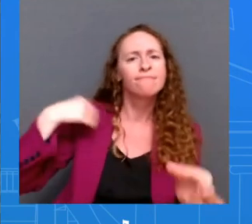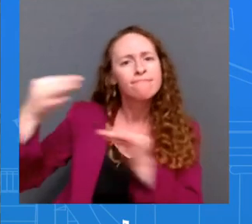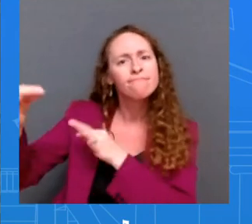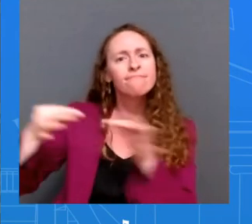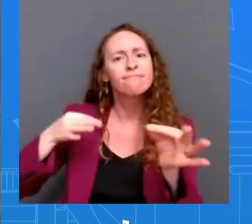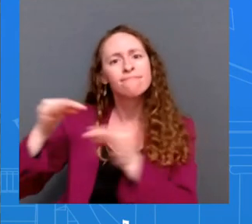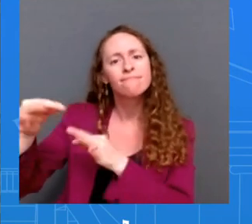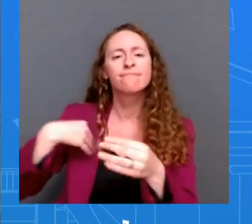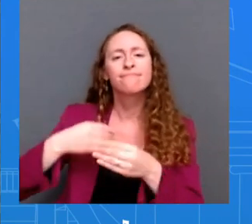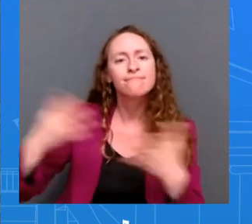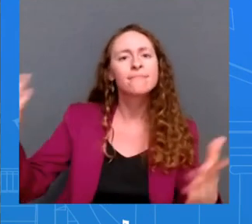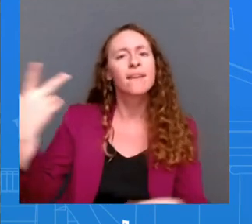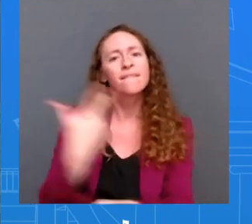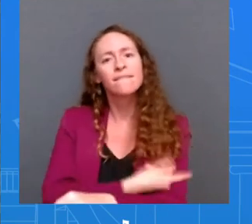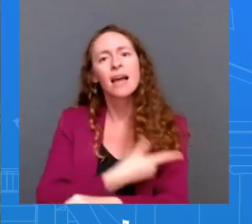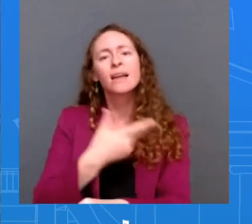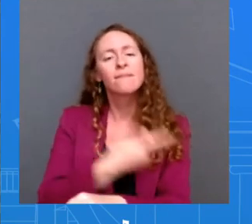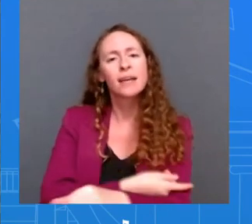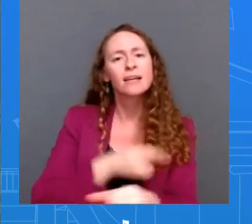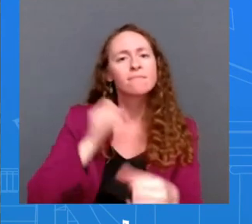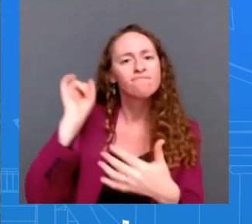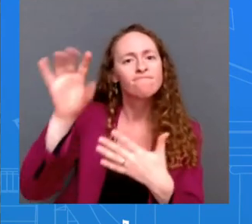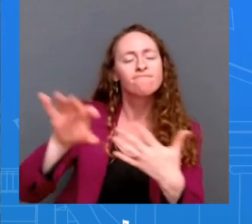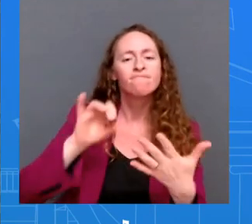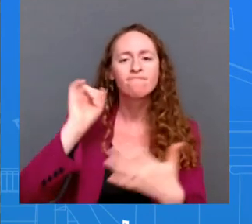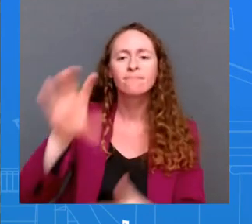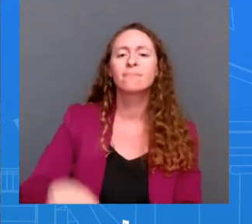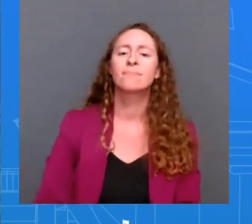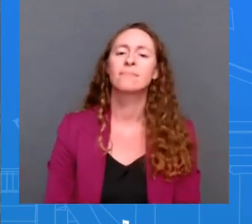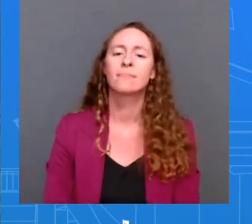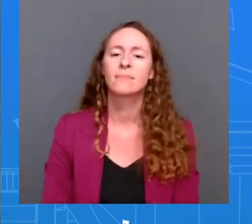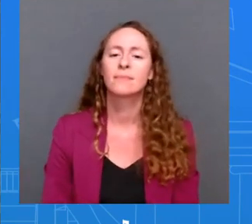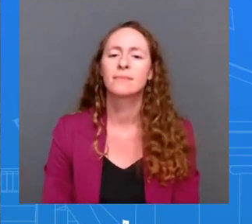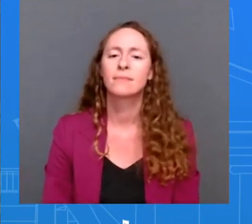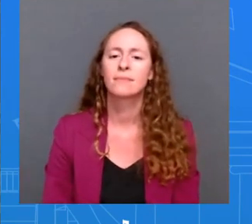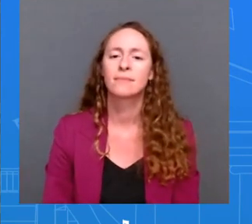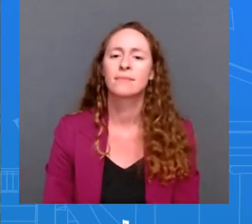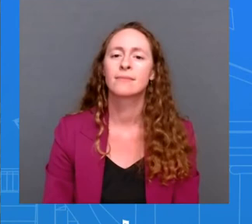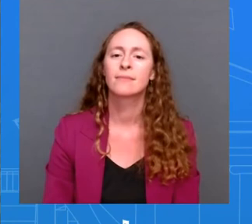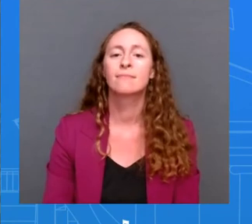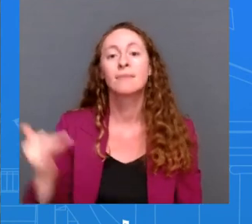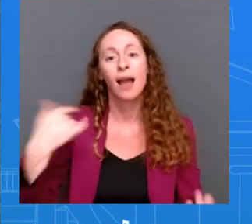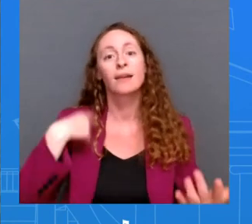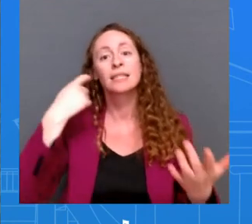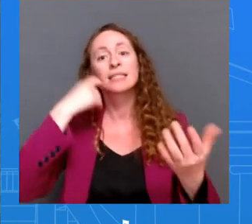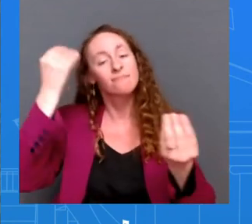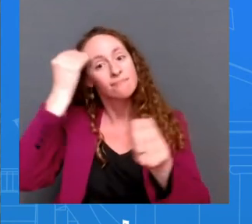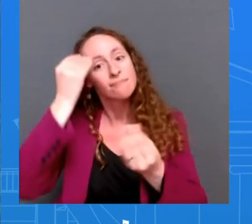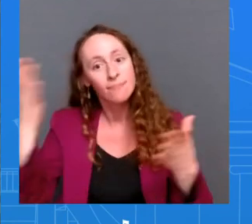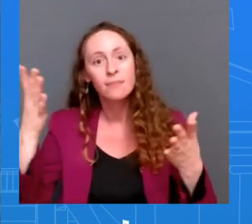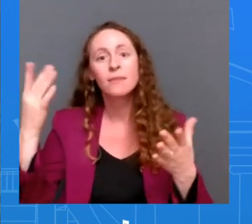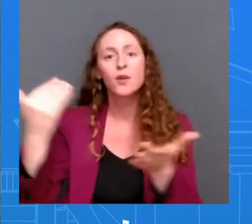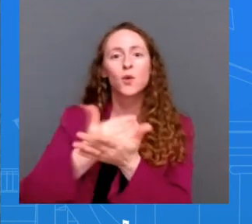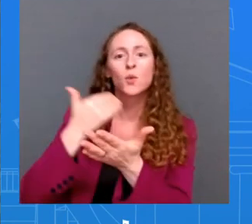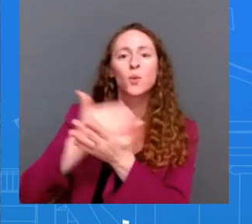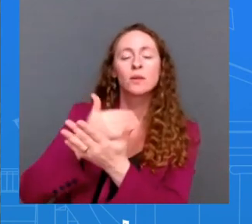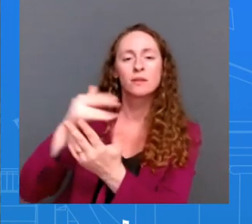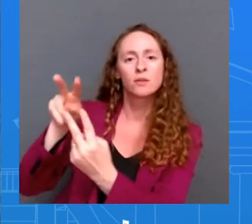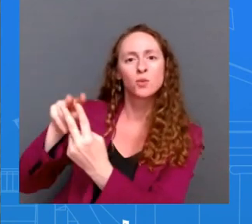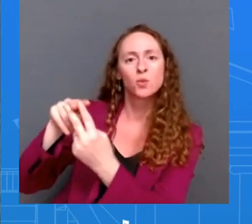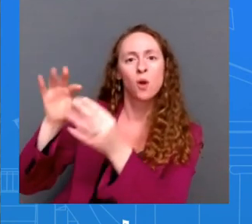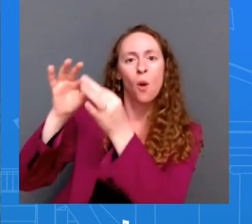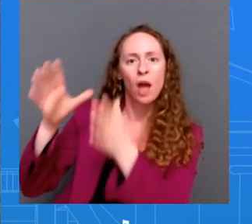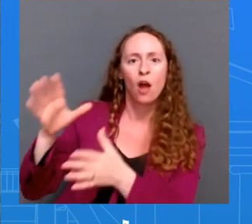how much have been shipped. Now we just announced the coordinators for that rapid response team. Again,